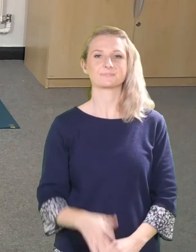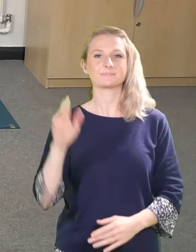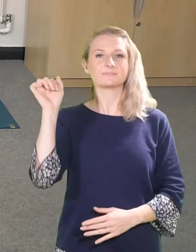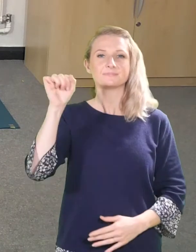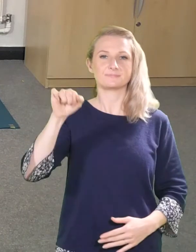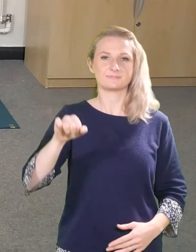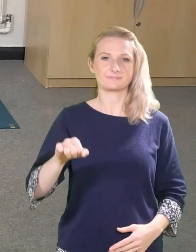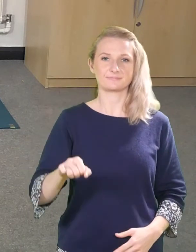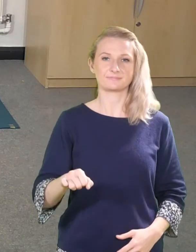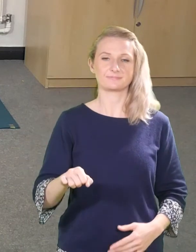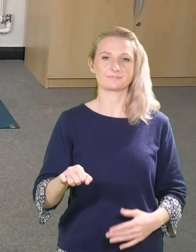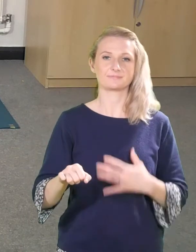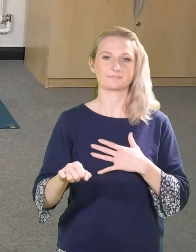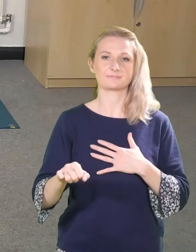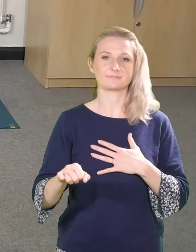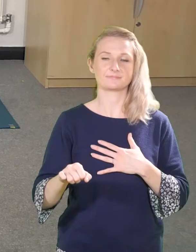Inhale, lift.